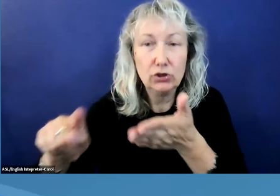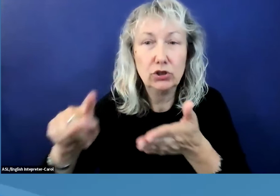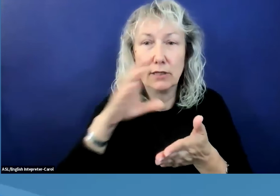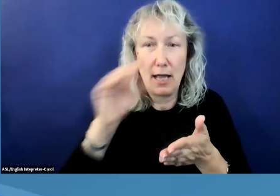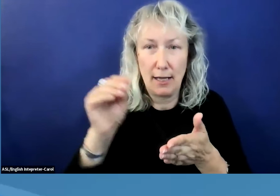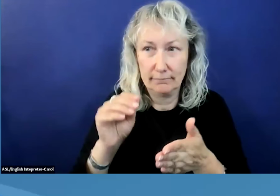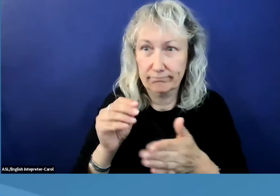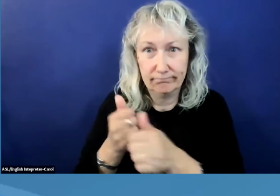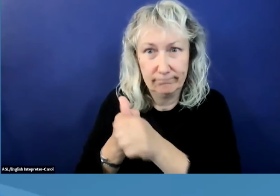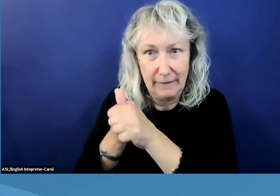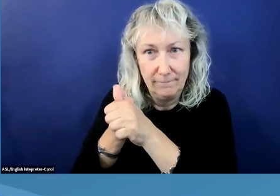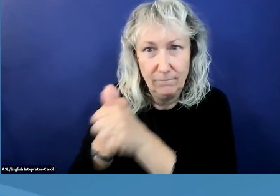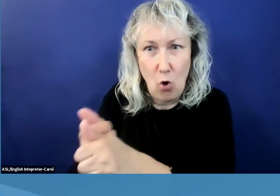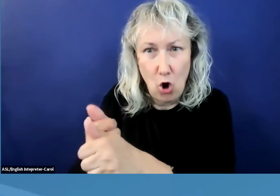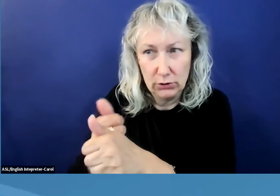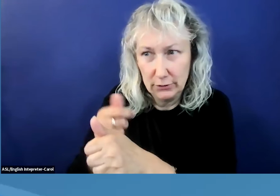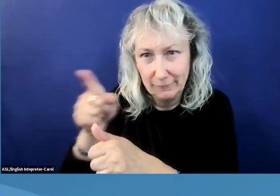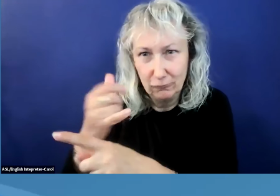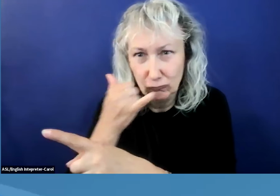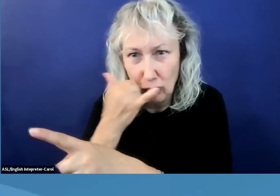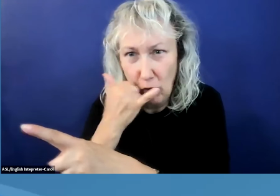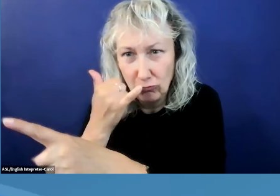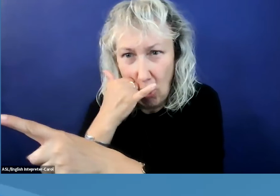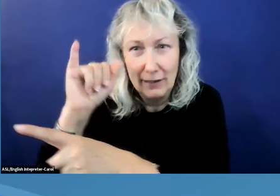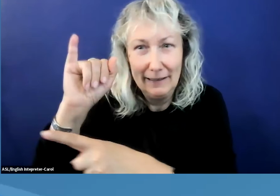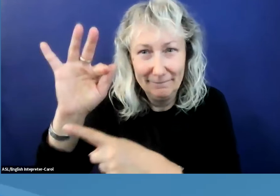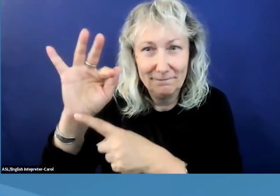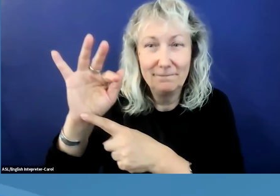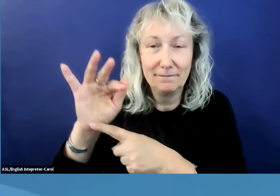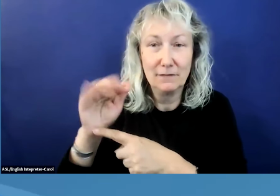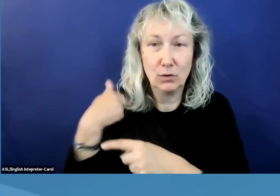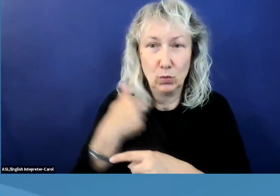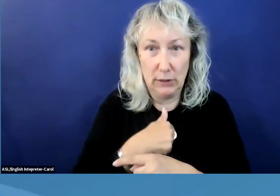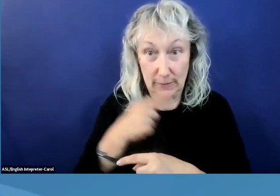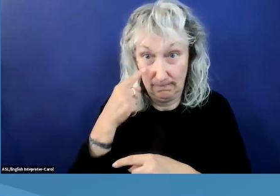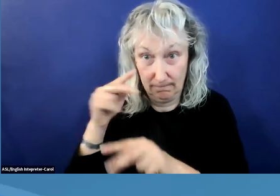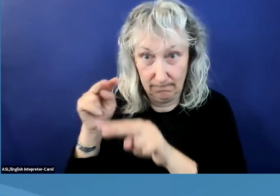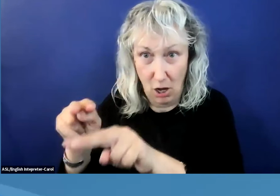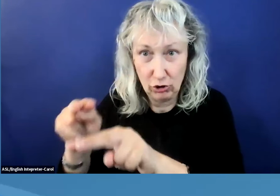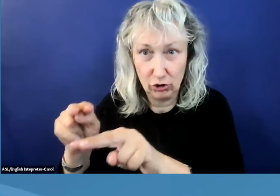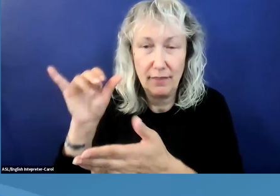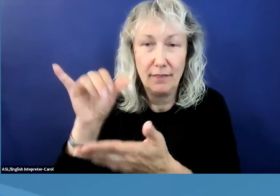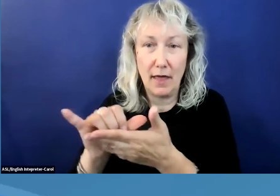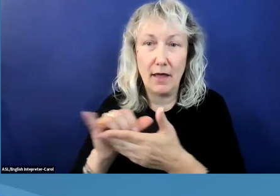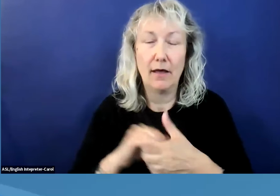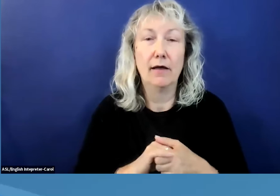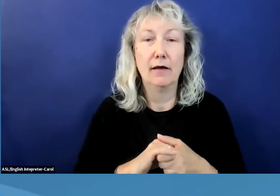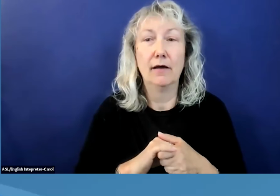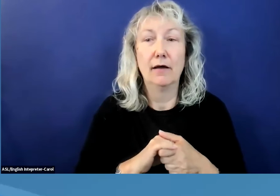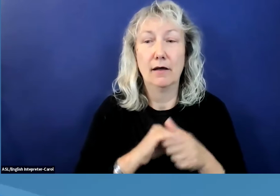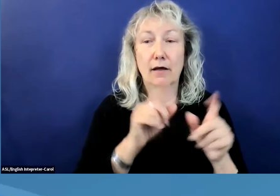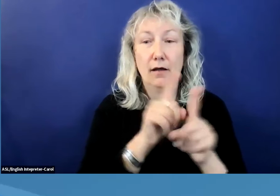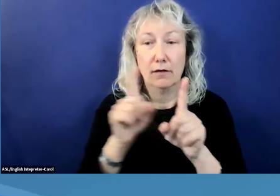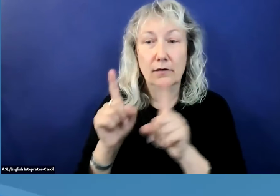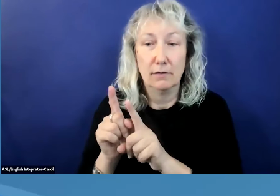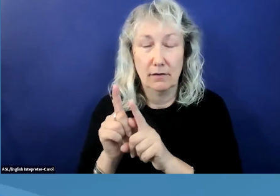to monitor any wrongdoing that might be taking place. And we also have a policy